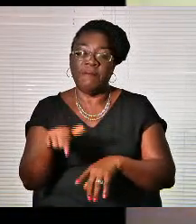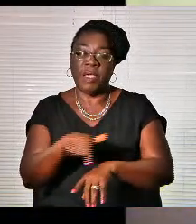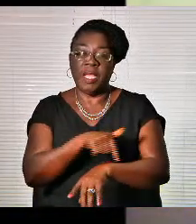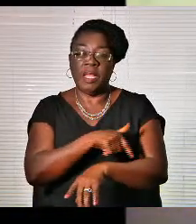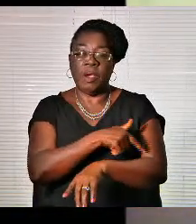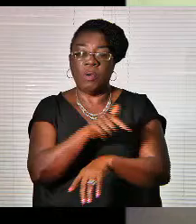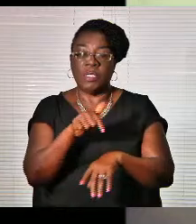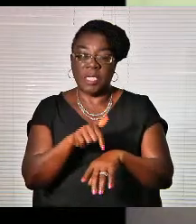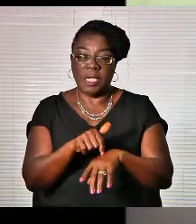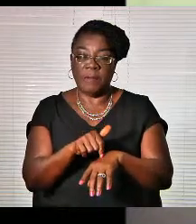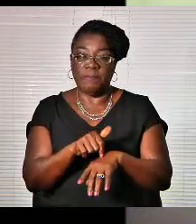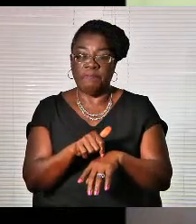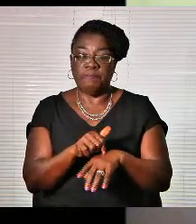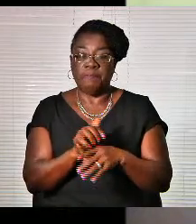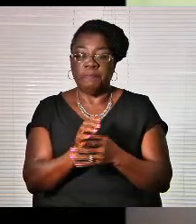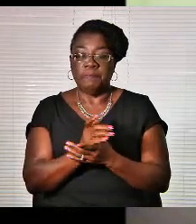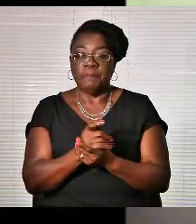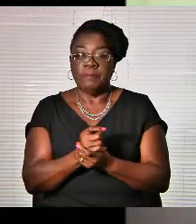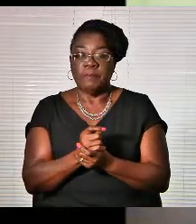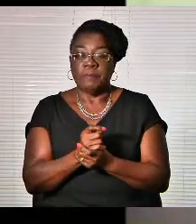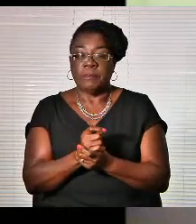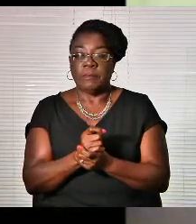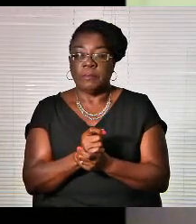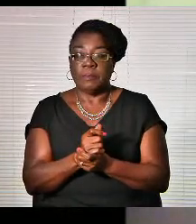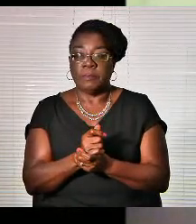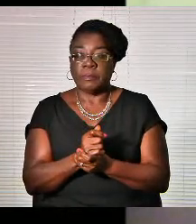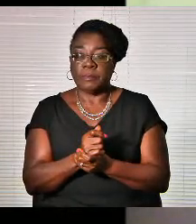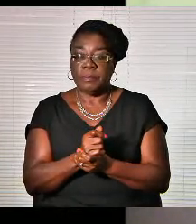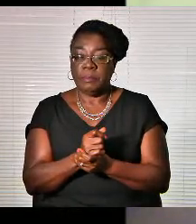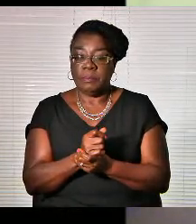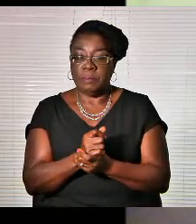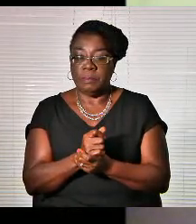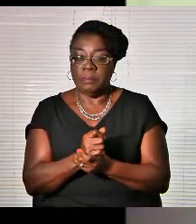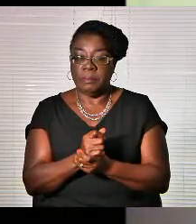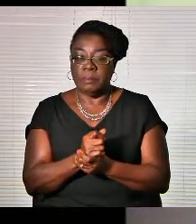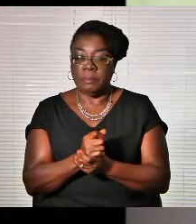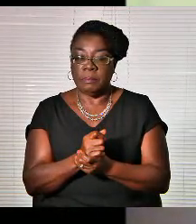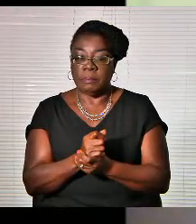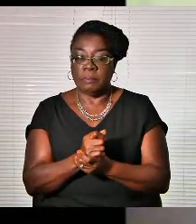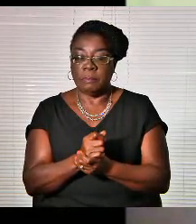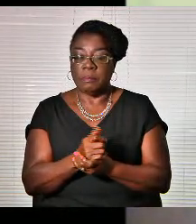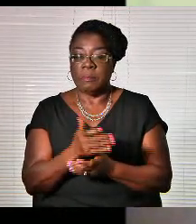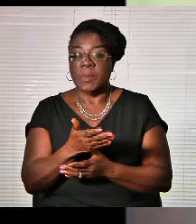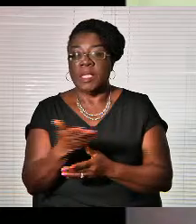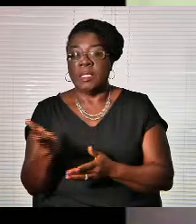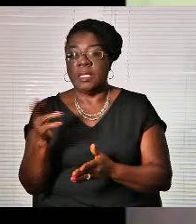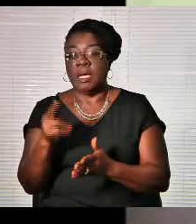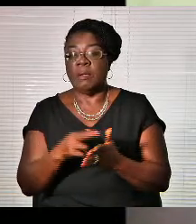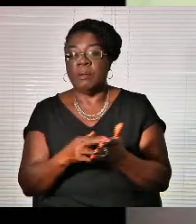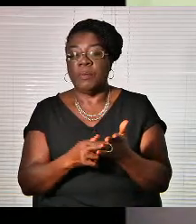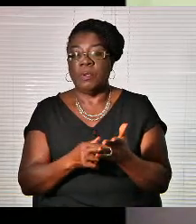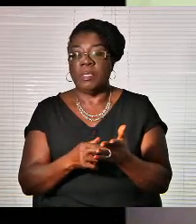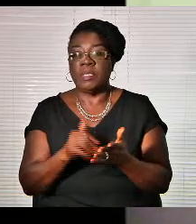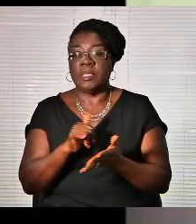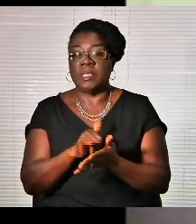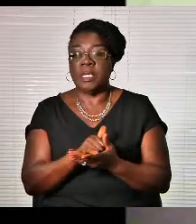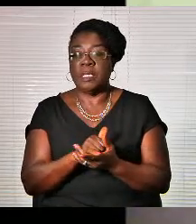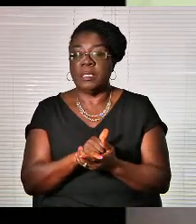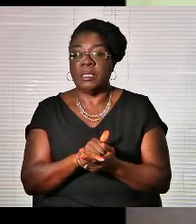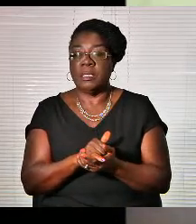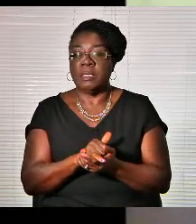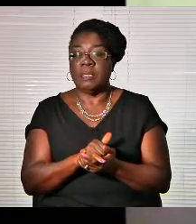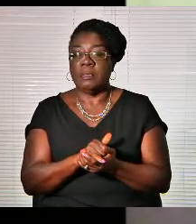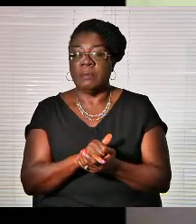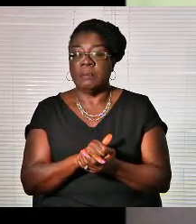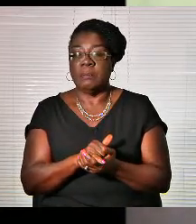Hi, good afternoon. Karen Ferguson Bain, Global 99.5 FM. There are reports reaching our radio station that the